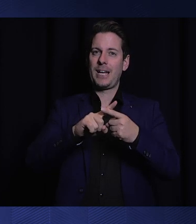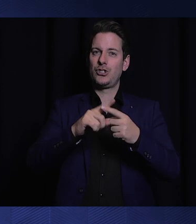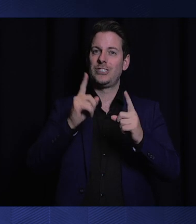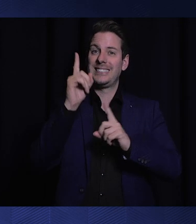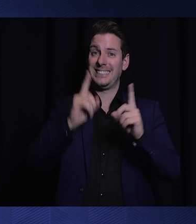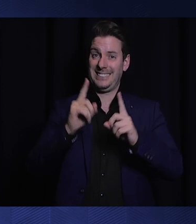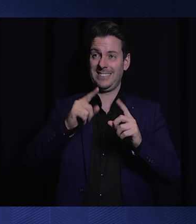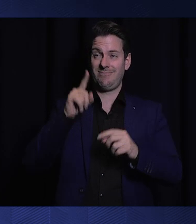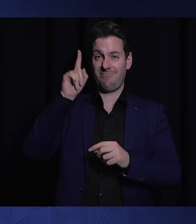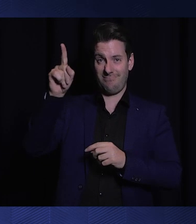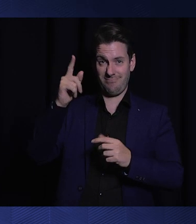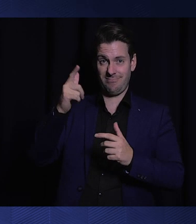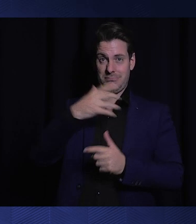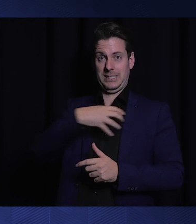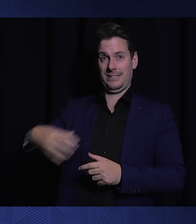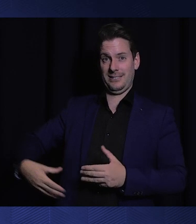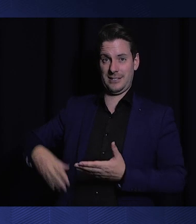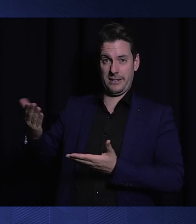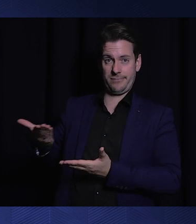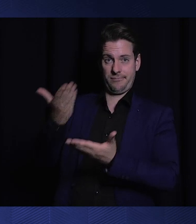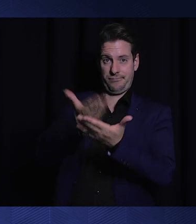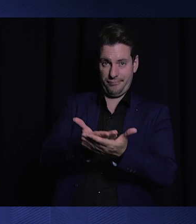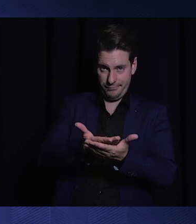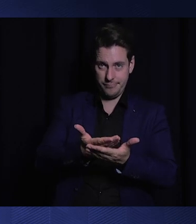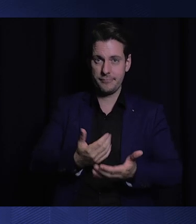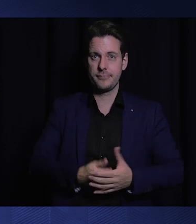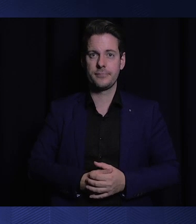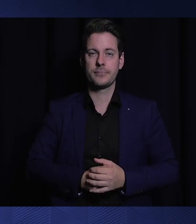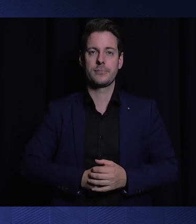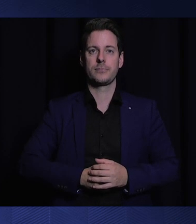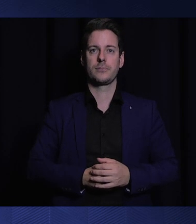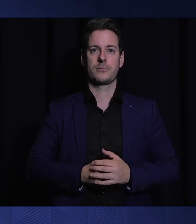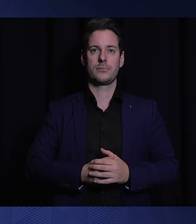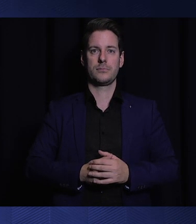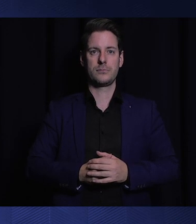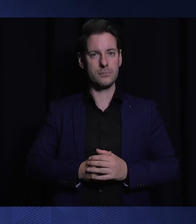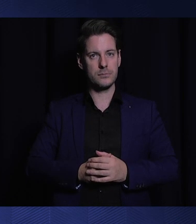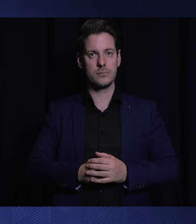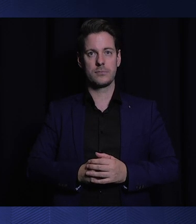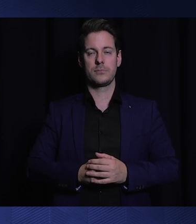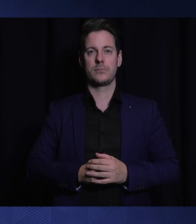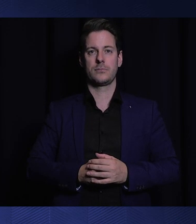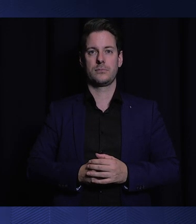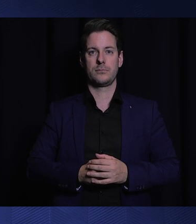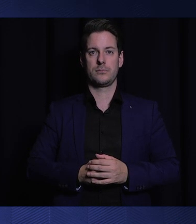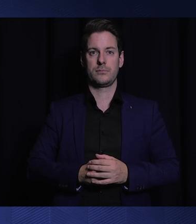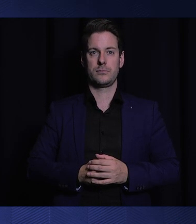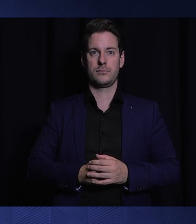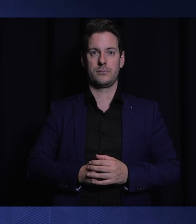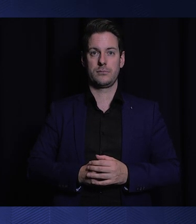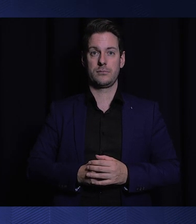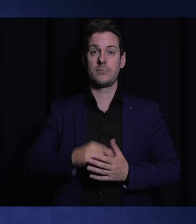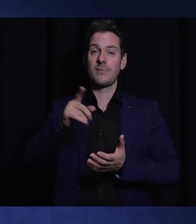ministry. Later, the central government officially launched the sponge city program and